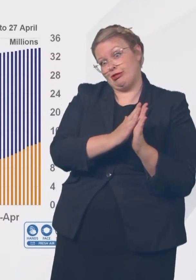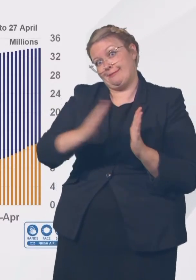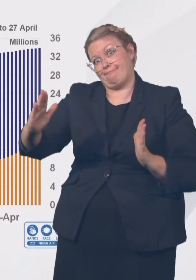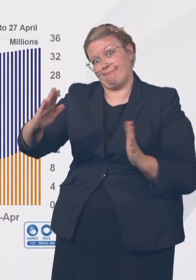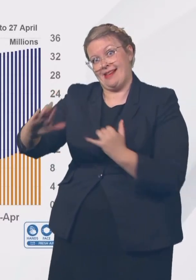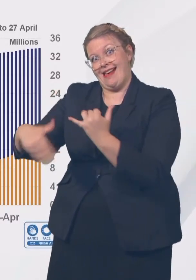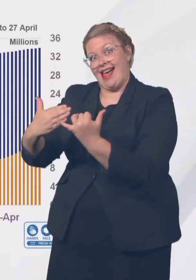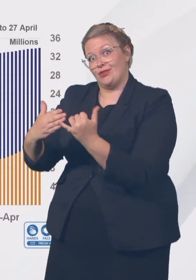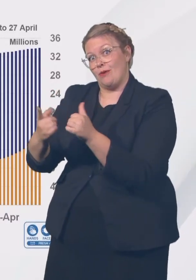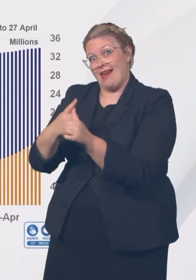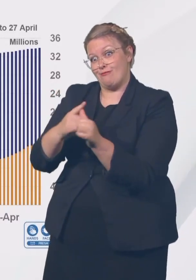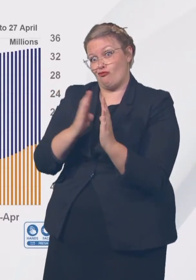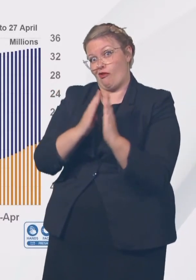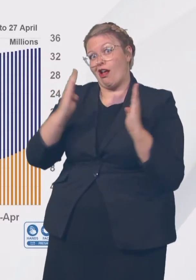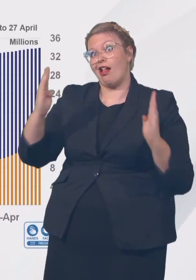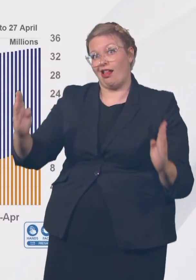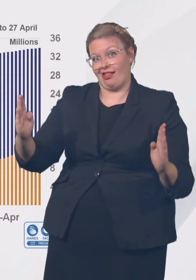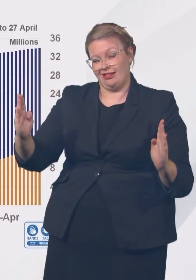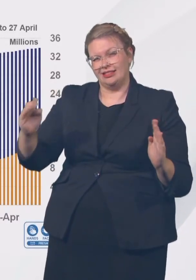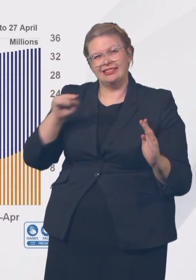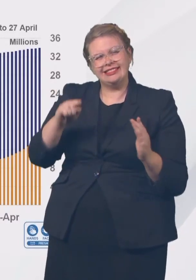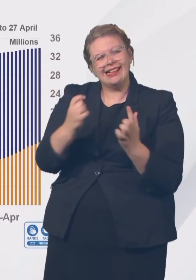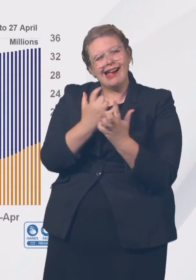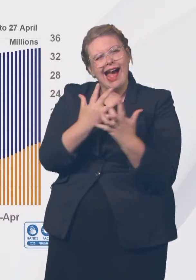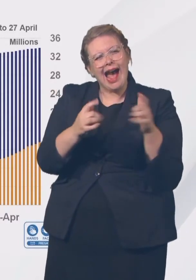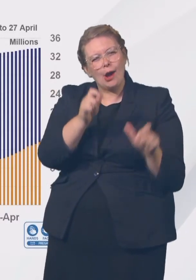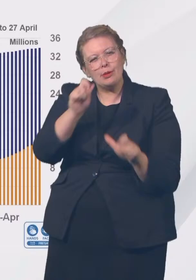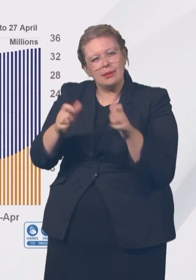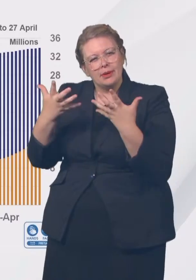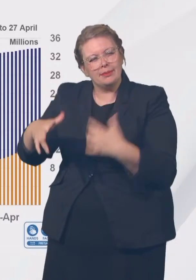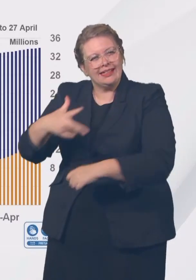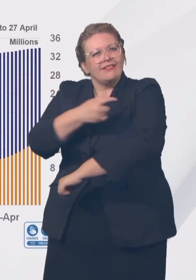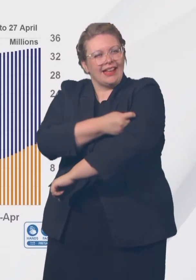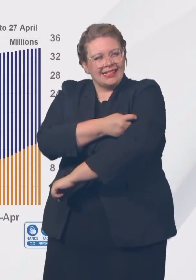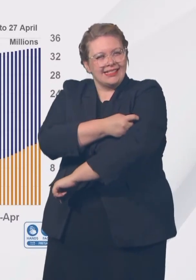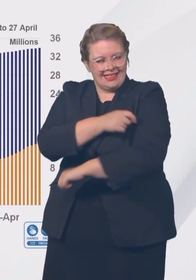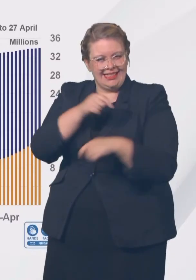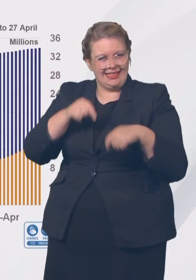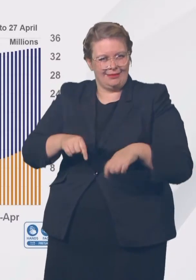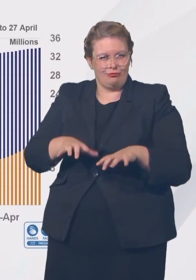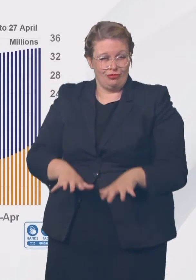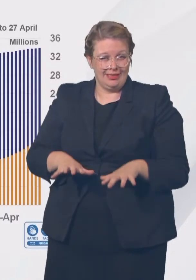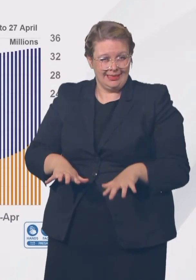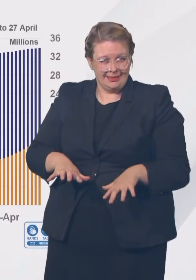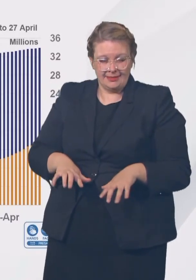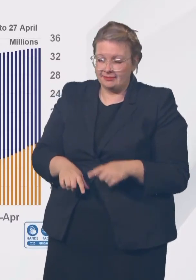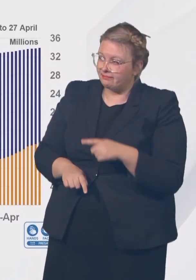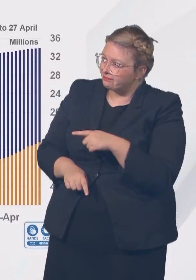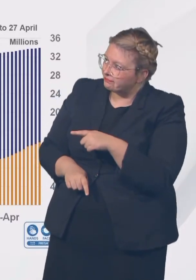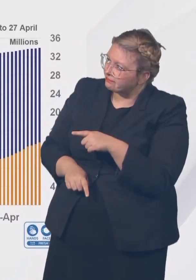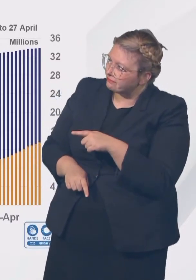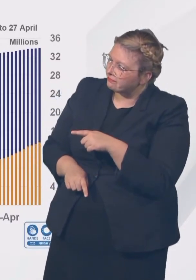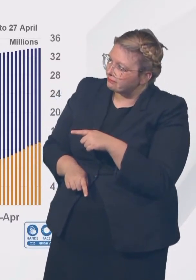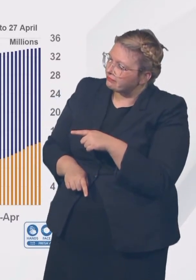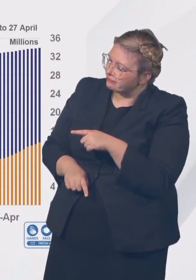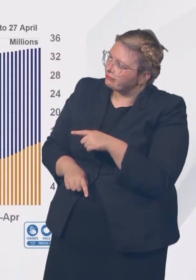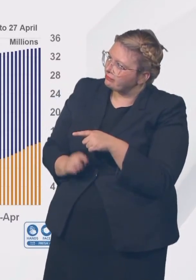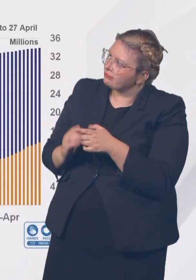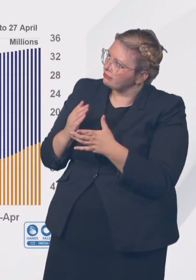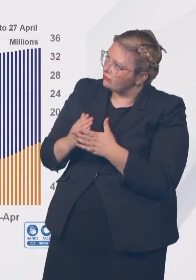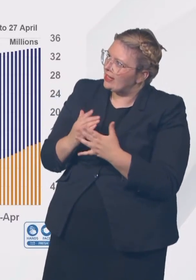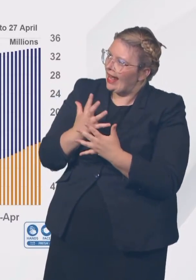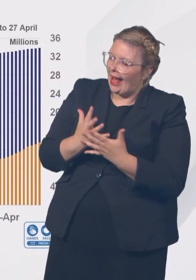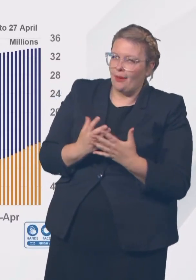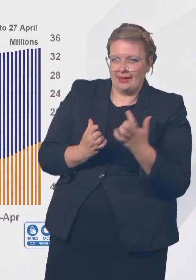array of the number of people who have received a vaccination for COVID in the UK. So it's essentially a static